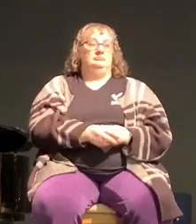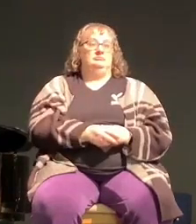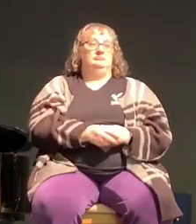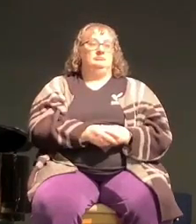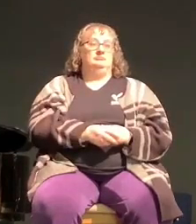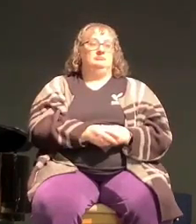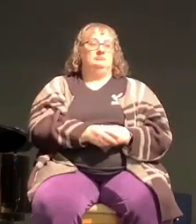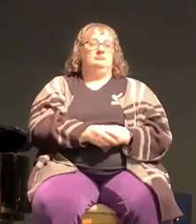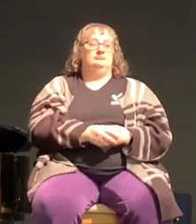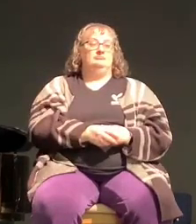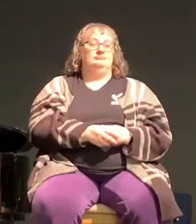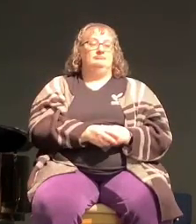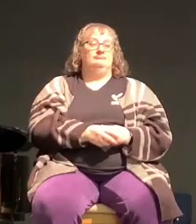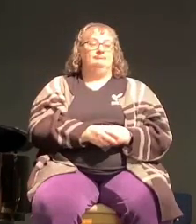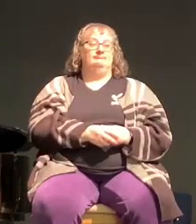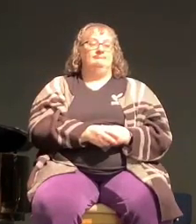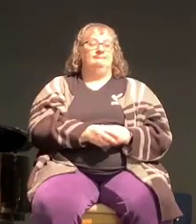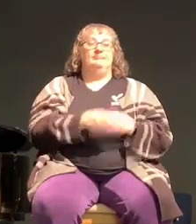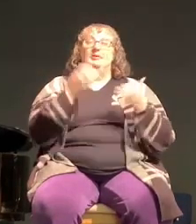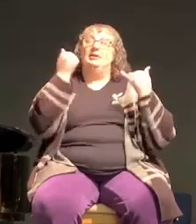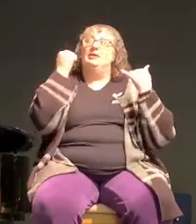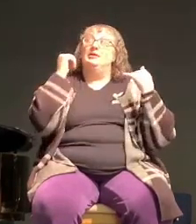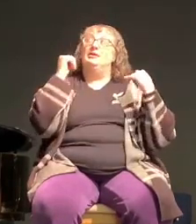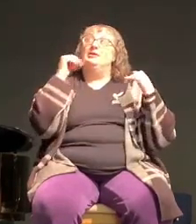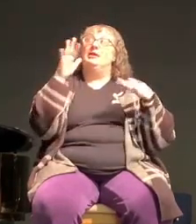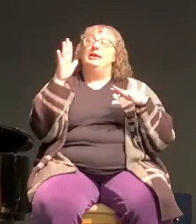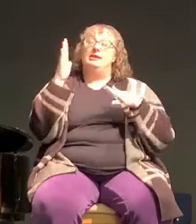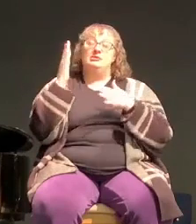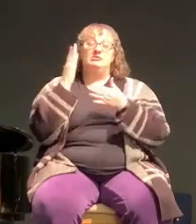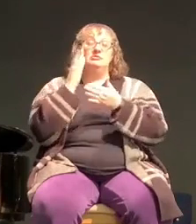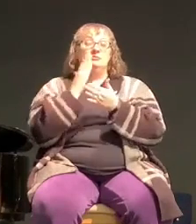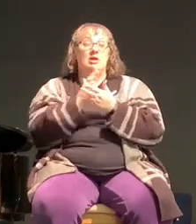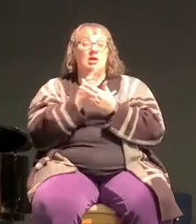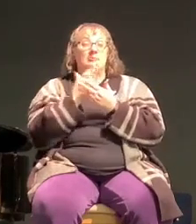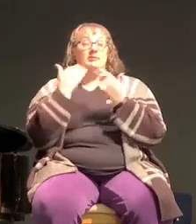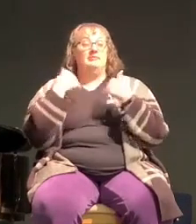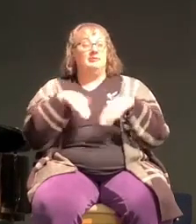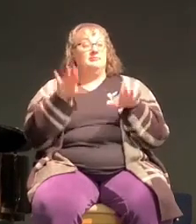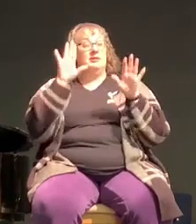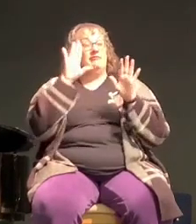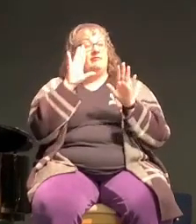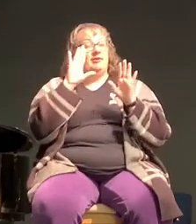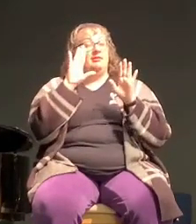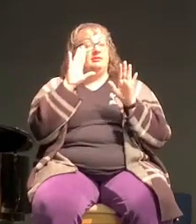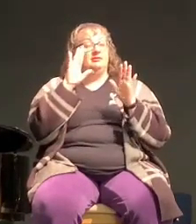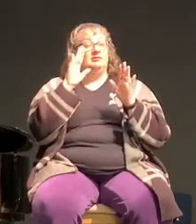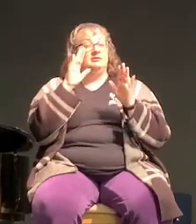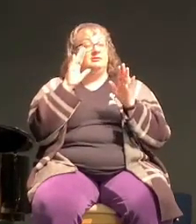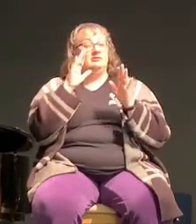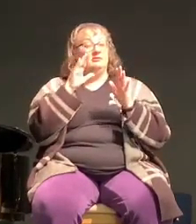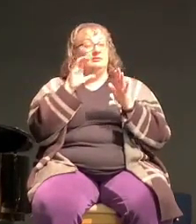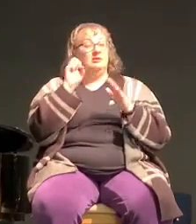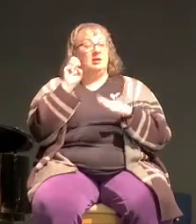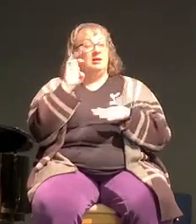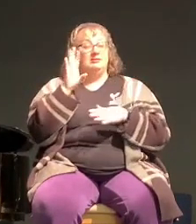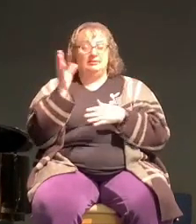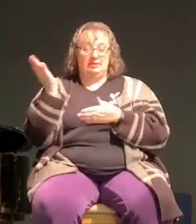In this instance, an angel came down and stopped him from sacrificing Isaac and provided a